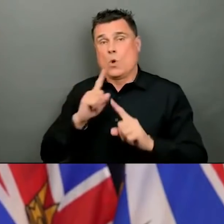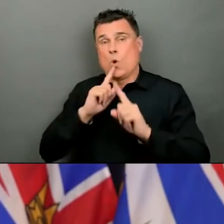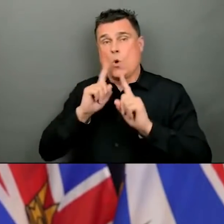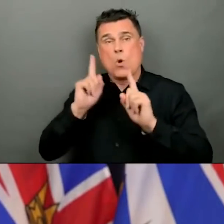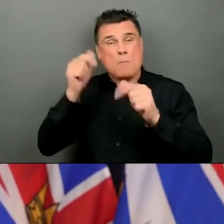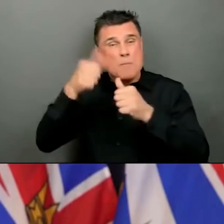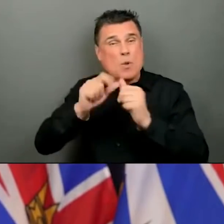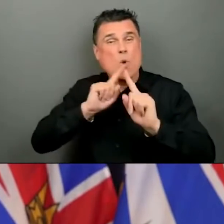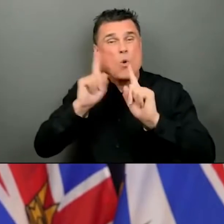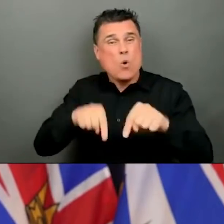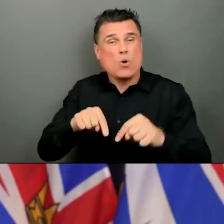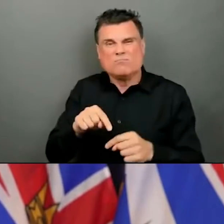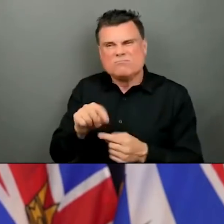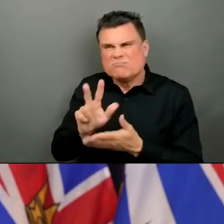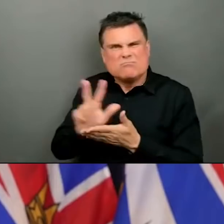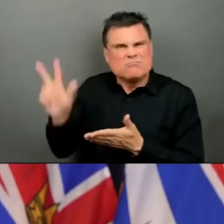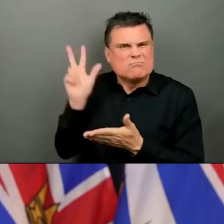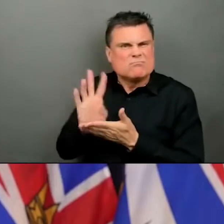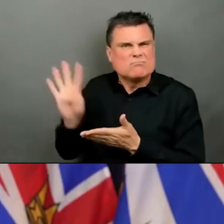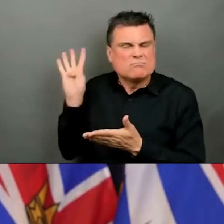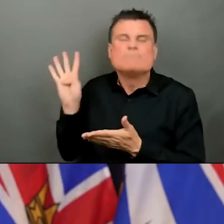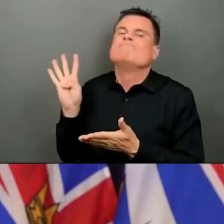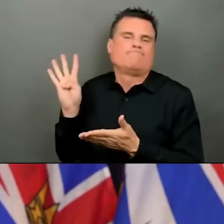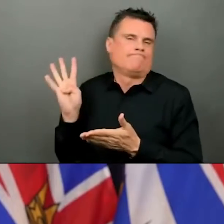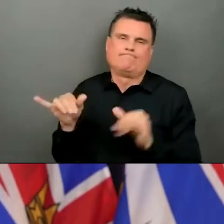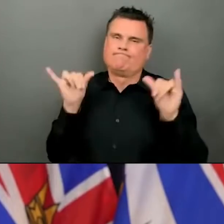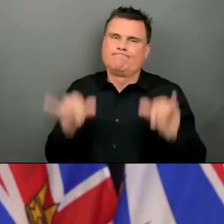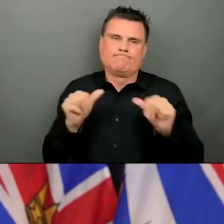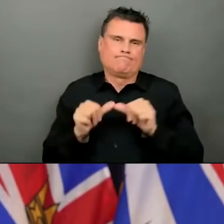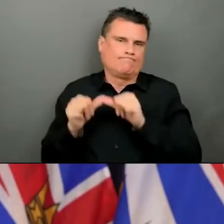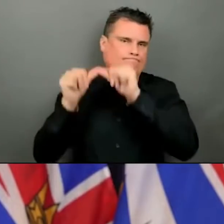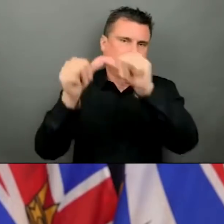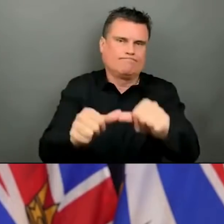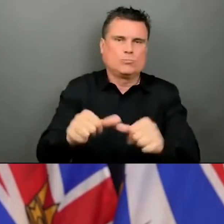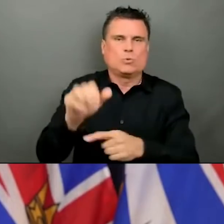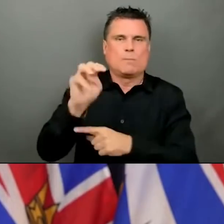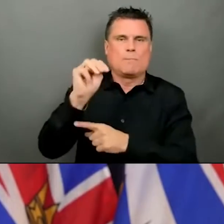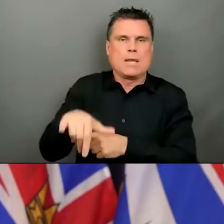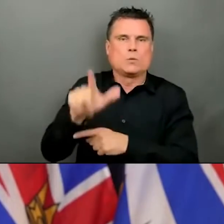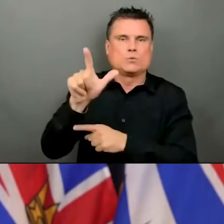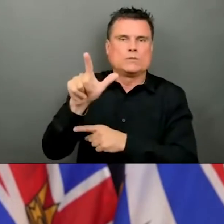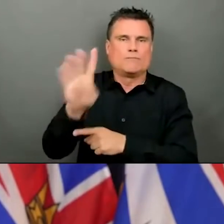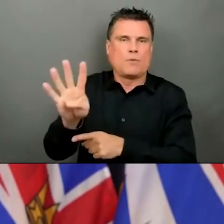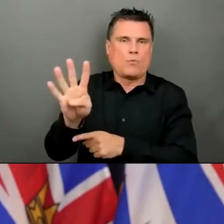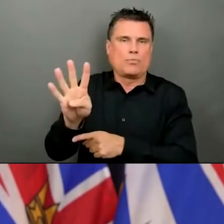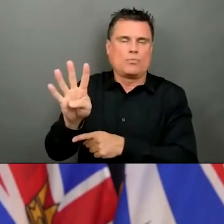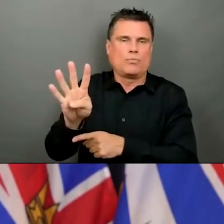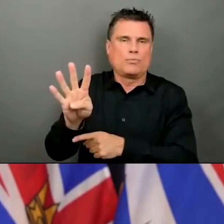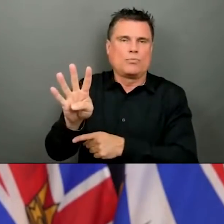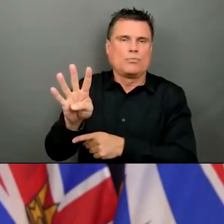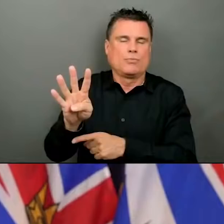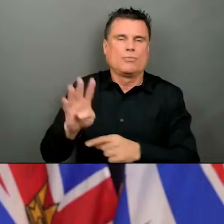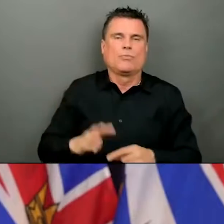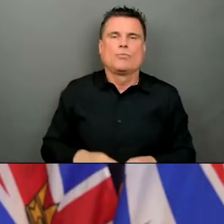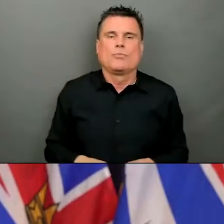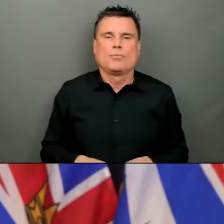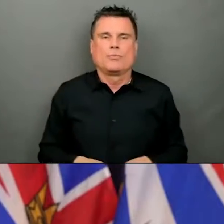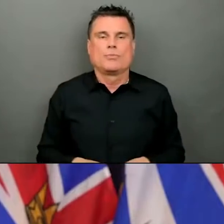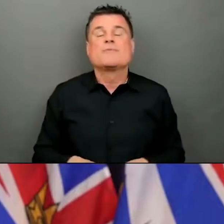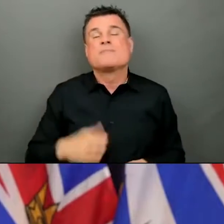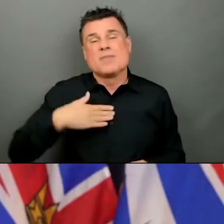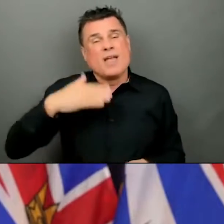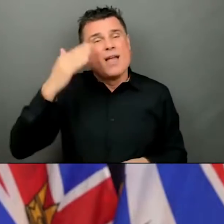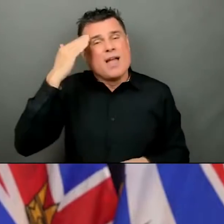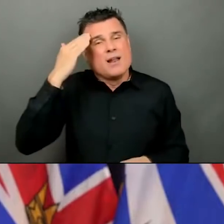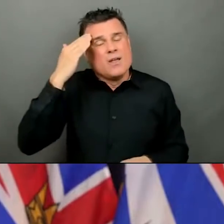long weekend, 5 weeks from now. I also expect that this is going to have an impact on people and businesses, and we understand that.